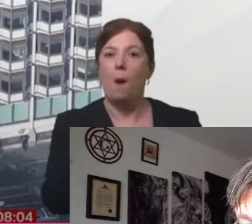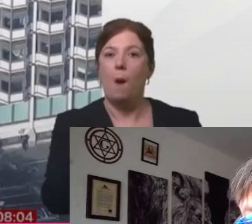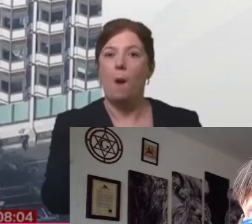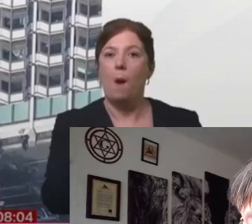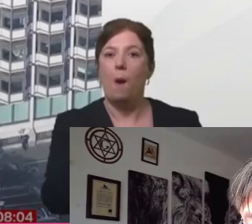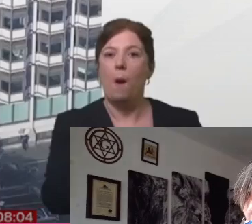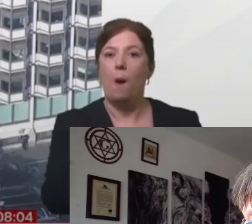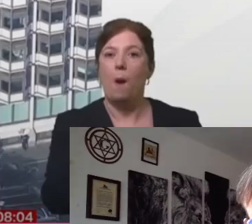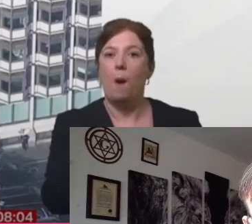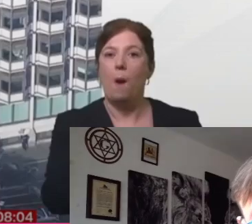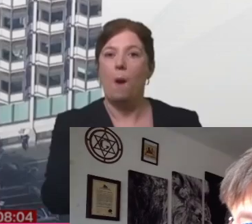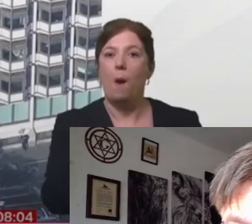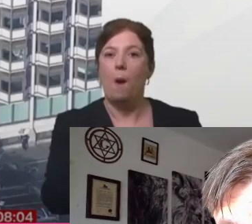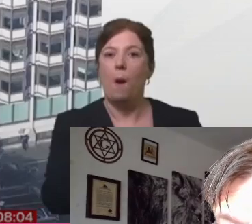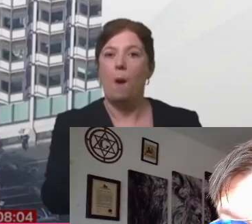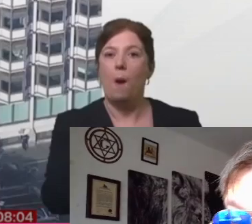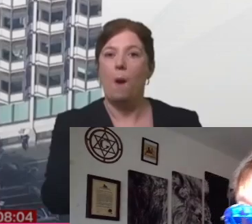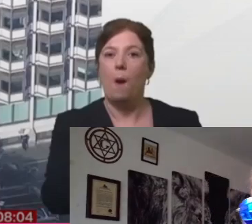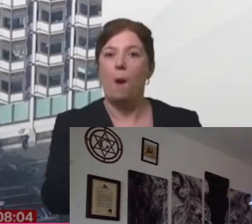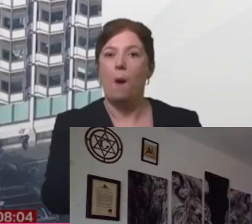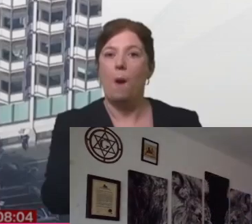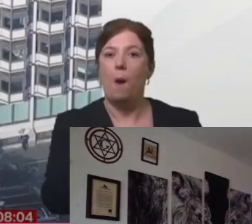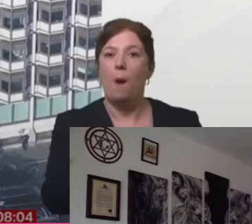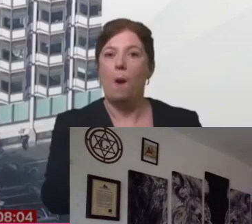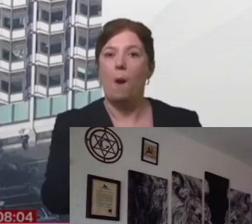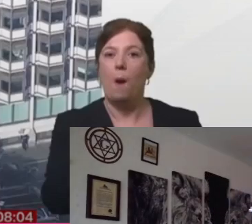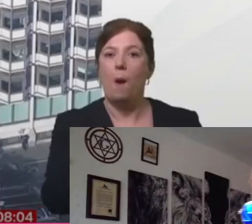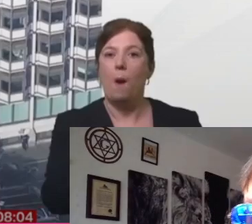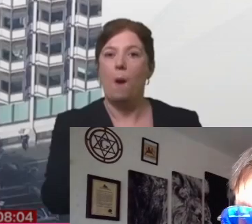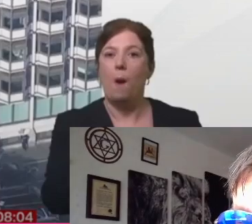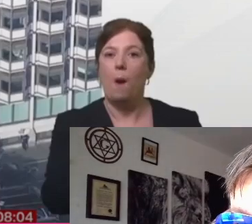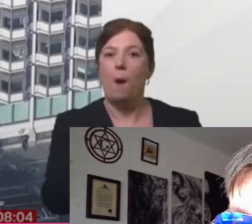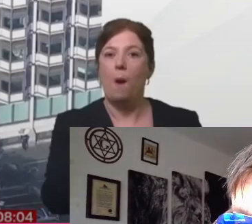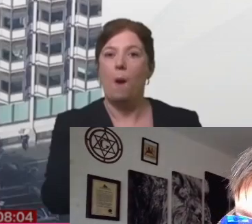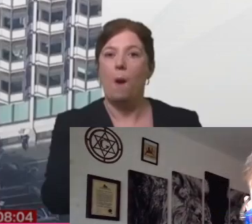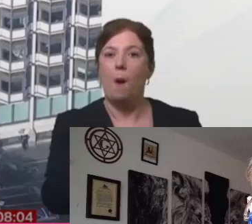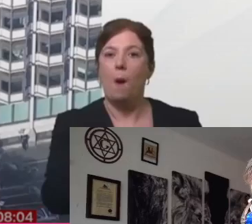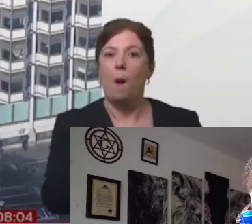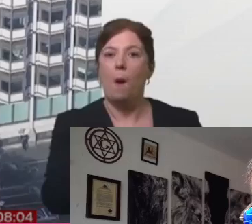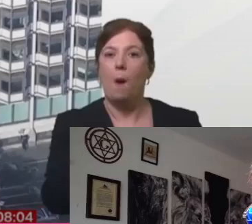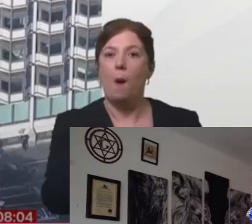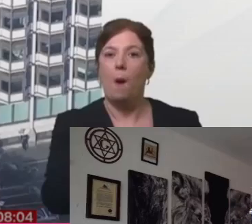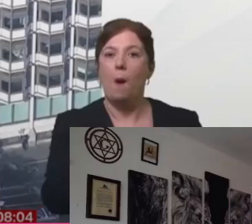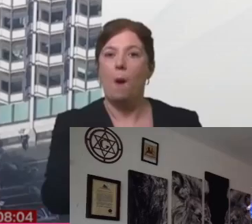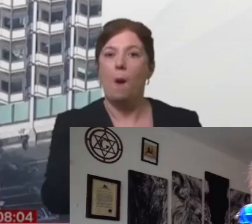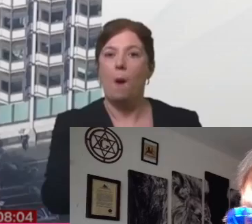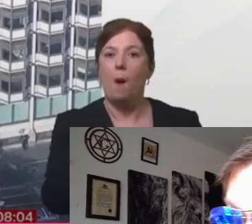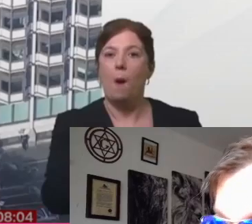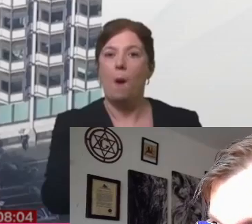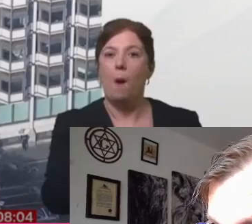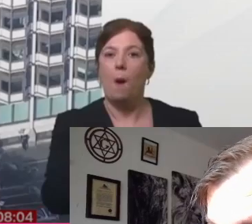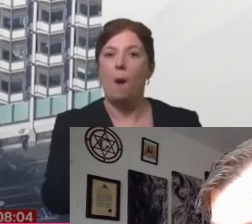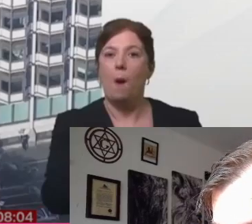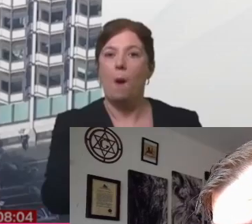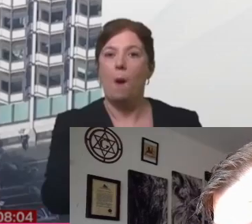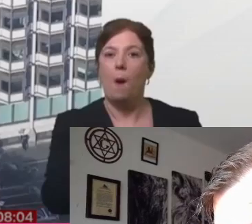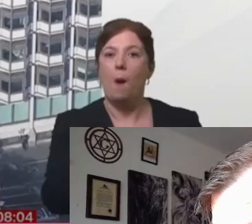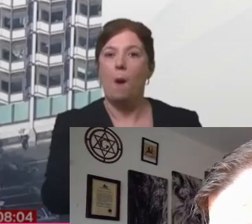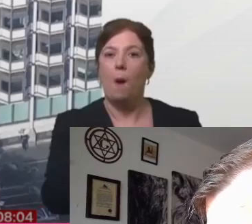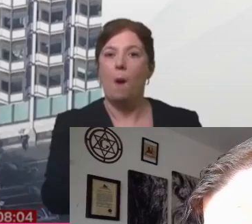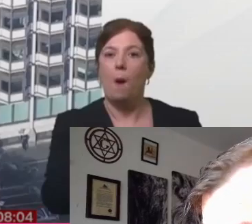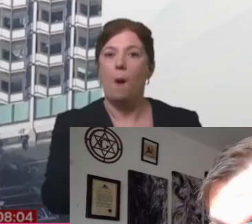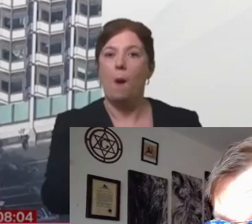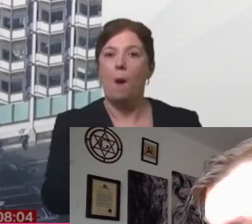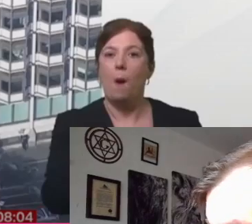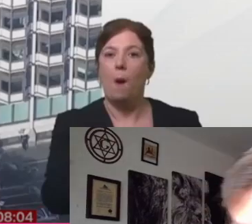longer need fucking local representatives either. We can have direct democracy through some sort of computer system. What was I thinking about